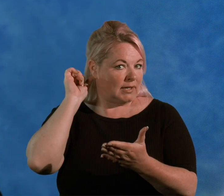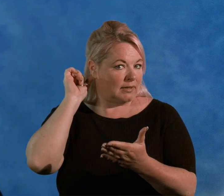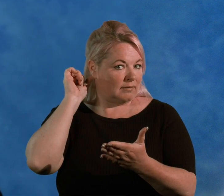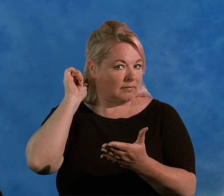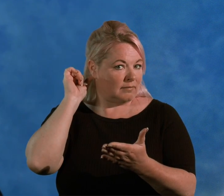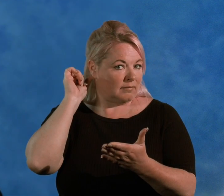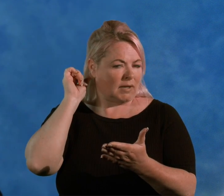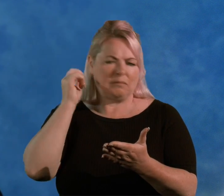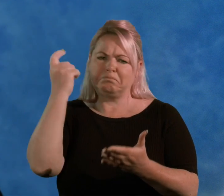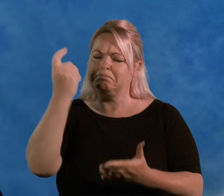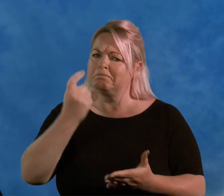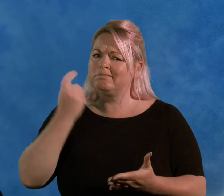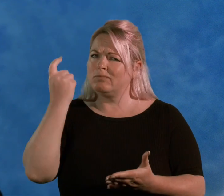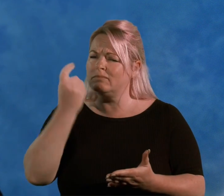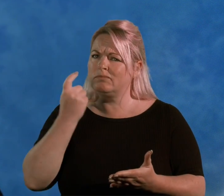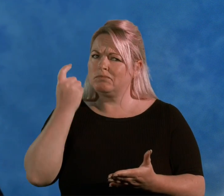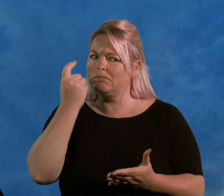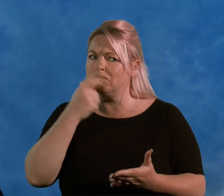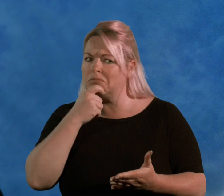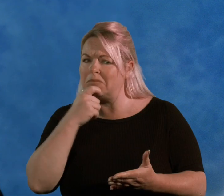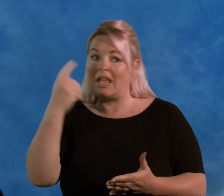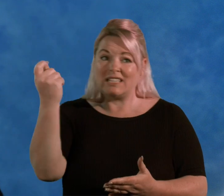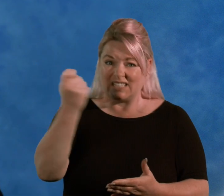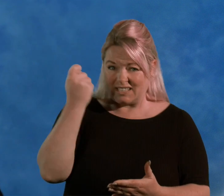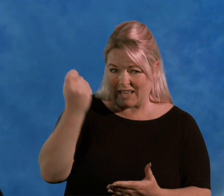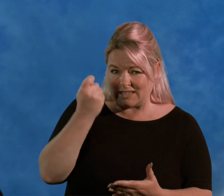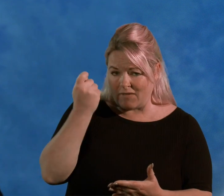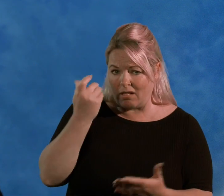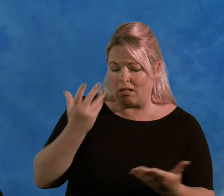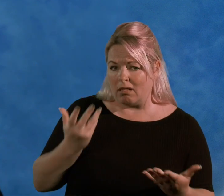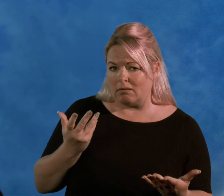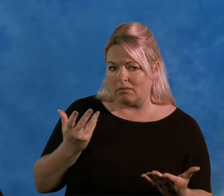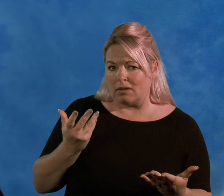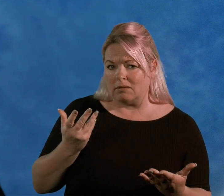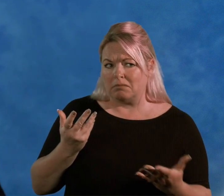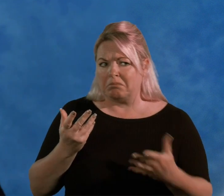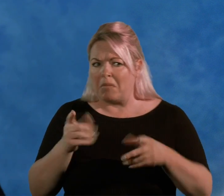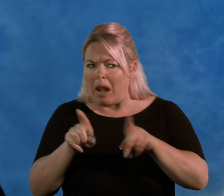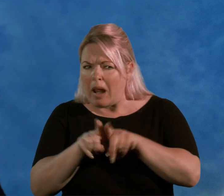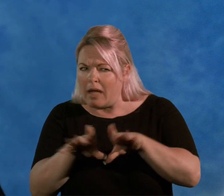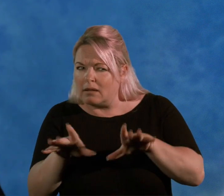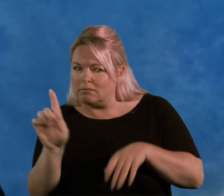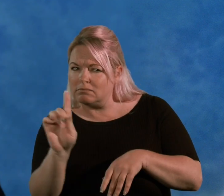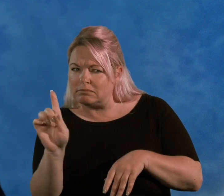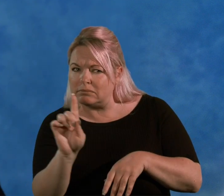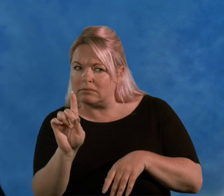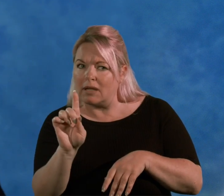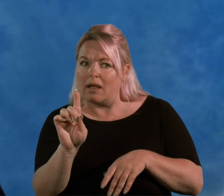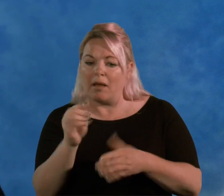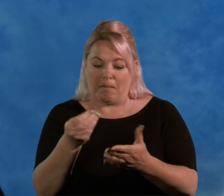surgery. I wondered, would it be successful? What would it be